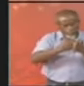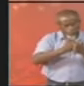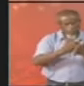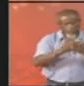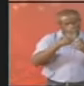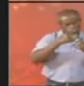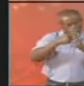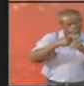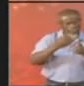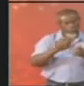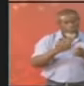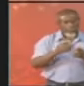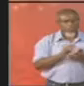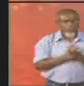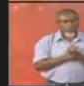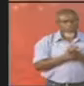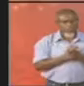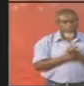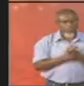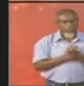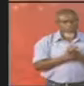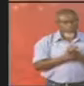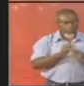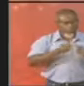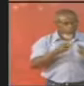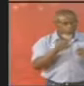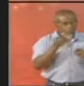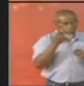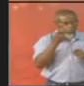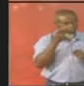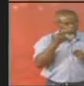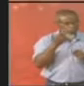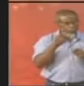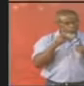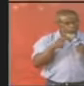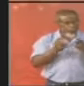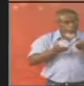sense in the population that we're not taking it on. In other words, there